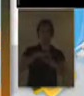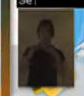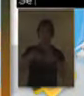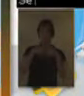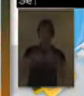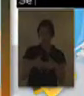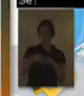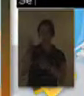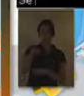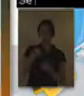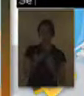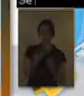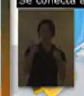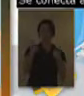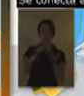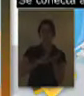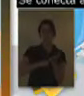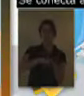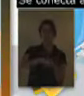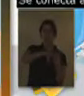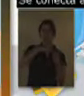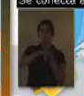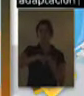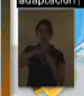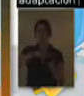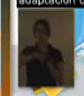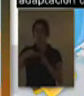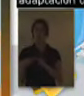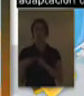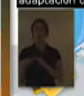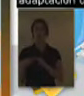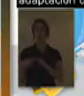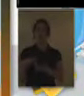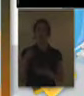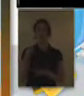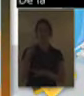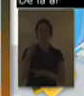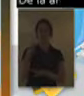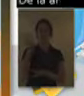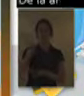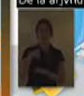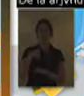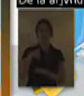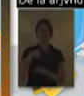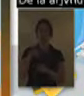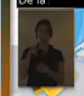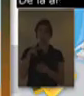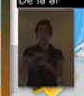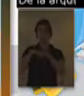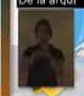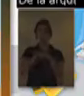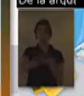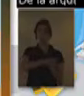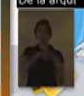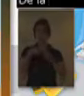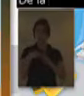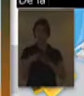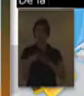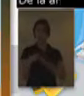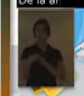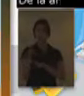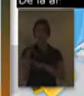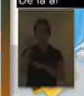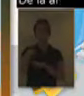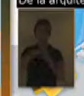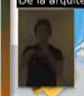architecture, and this obviously incorporates the interfaces, and we have the architecture which is connected to the prototype